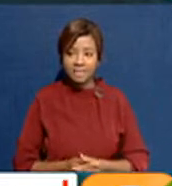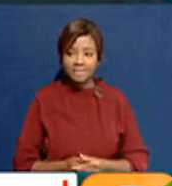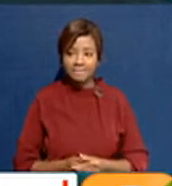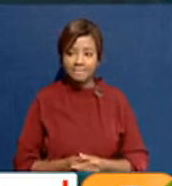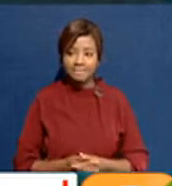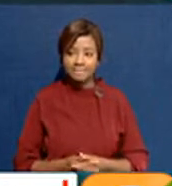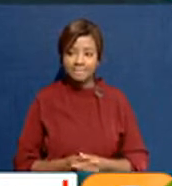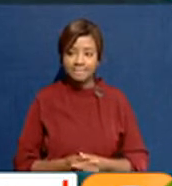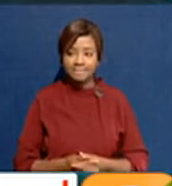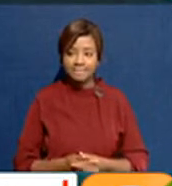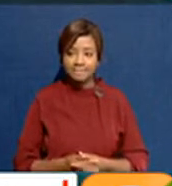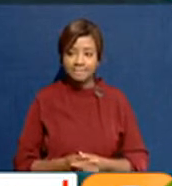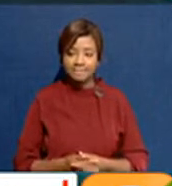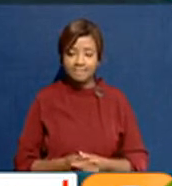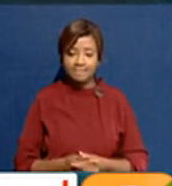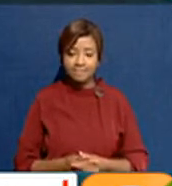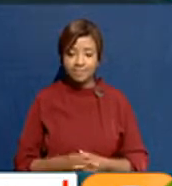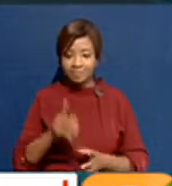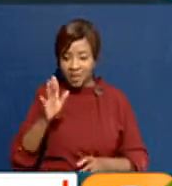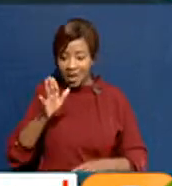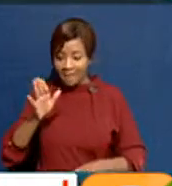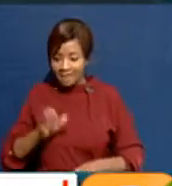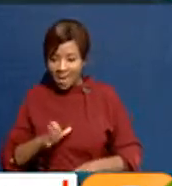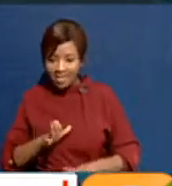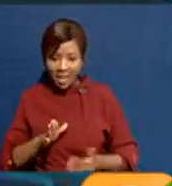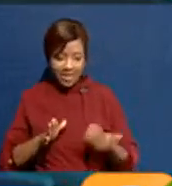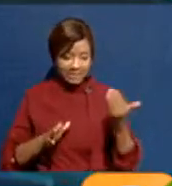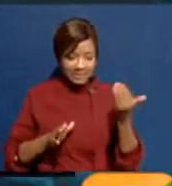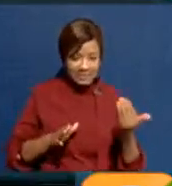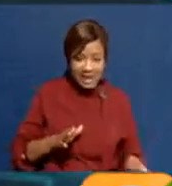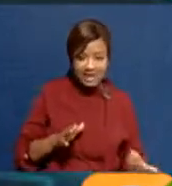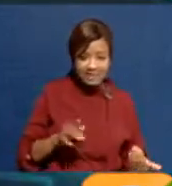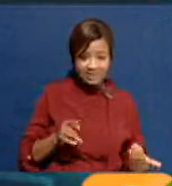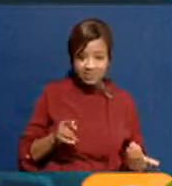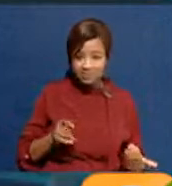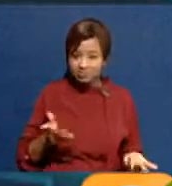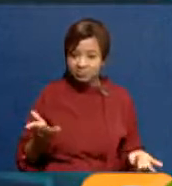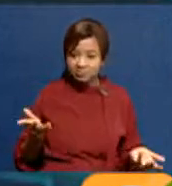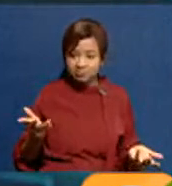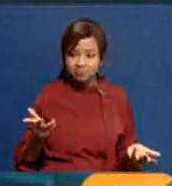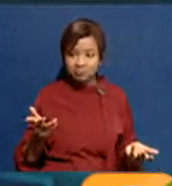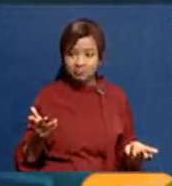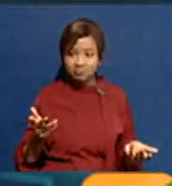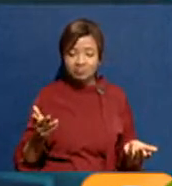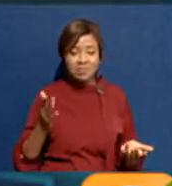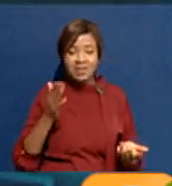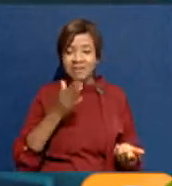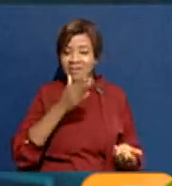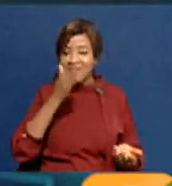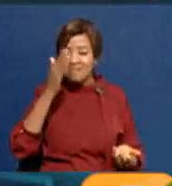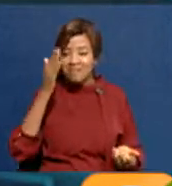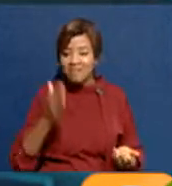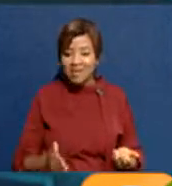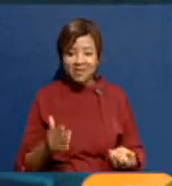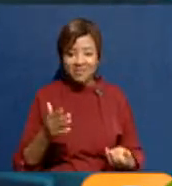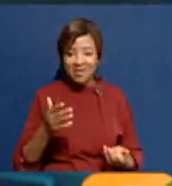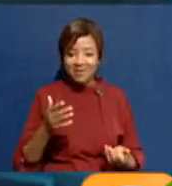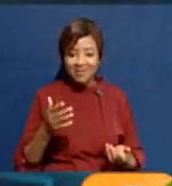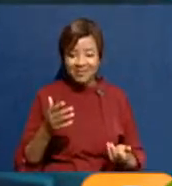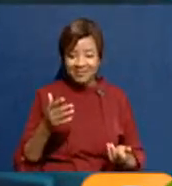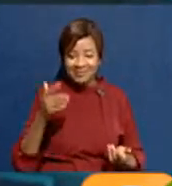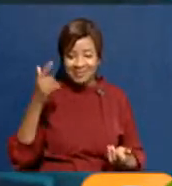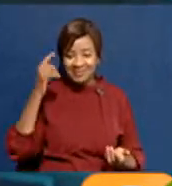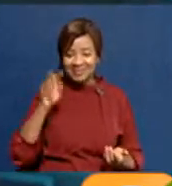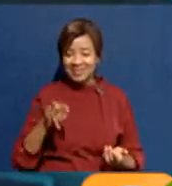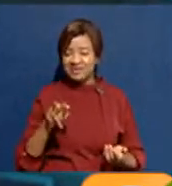our first lady said, mother and child, you should never, and we have our gynecologist here, you should never delink the mother from the